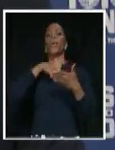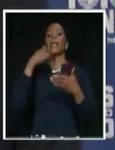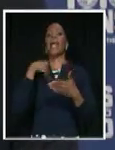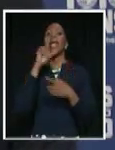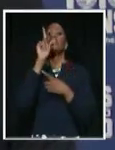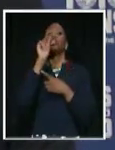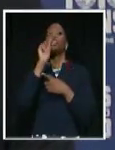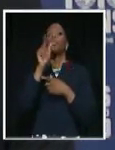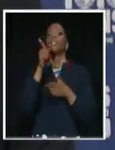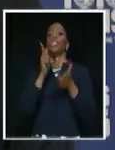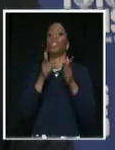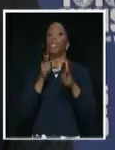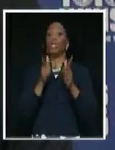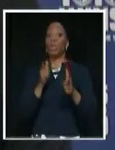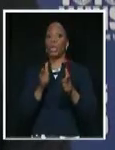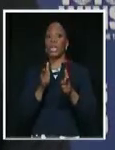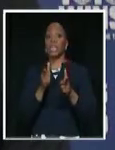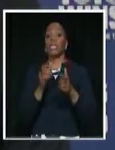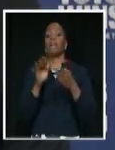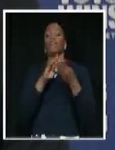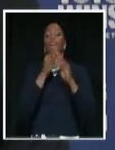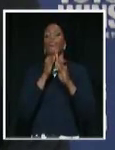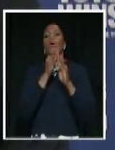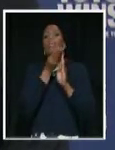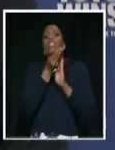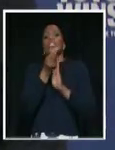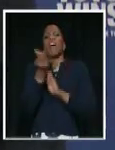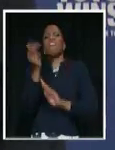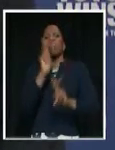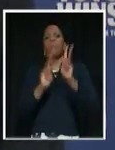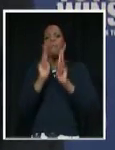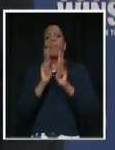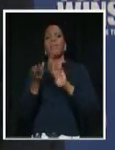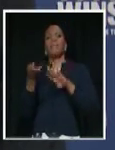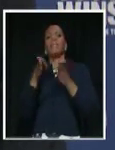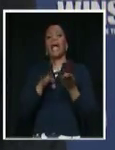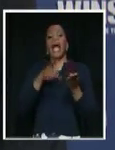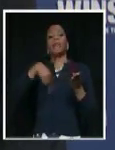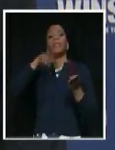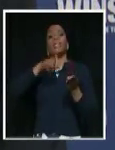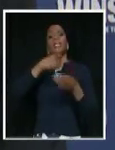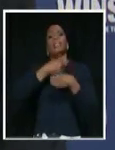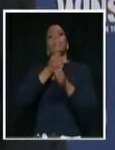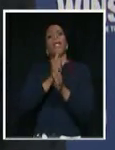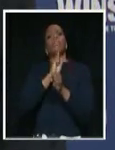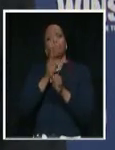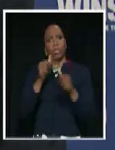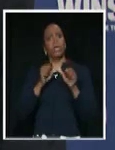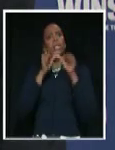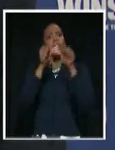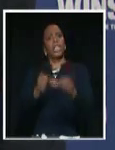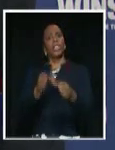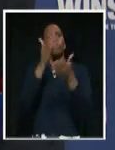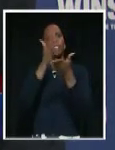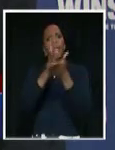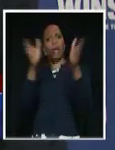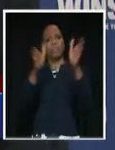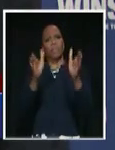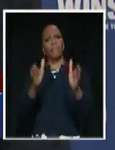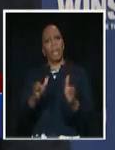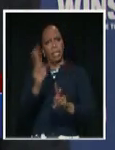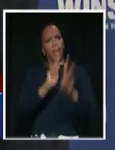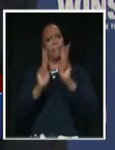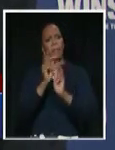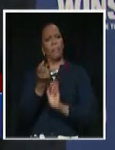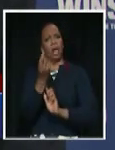city of New York. 7 people died. We need to make sure that we continue to have stop and frisk. The people understand that. There is absolutely